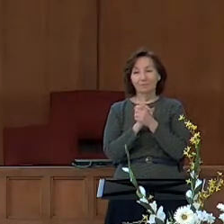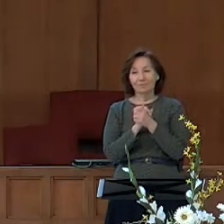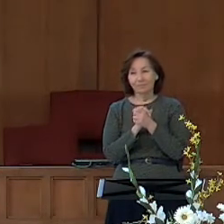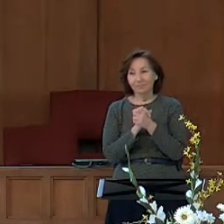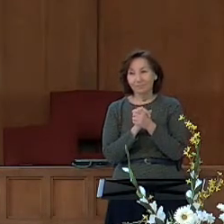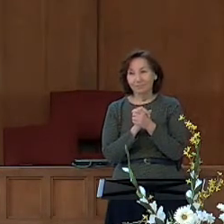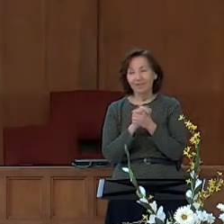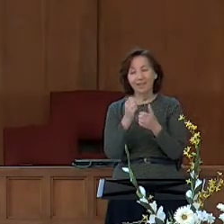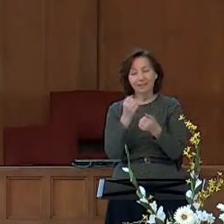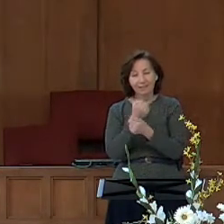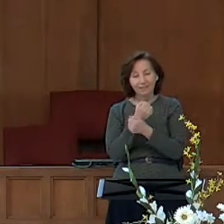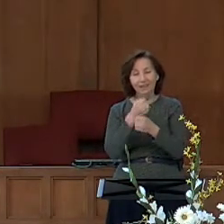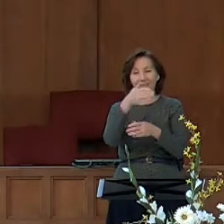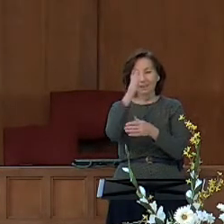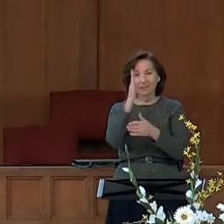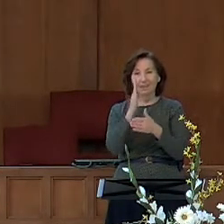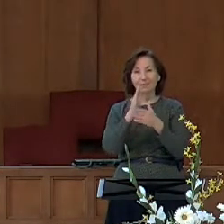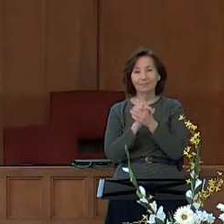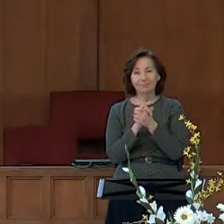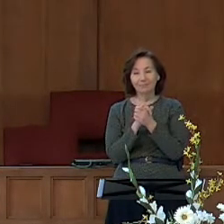a loving God.